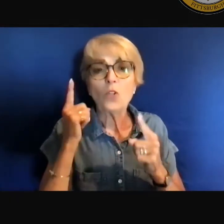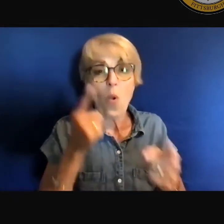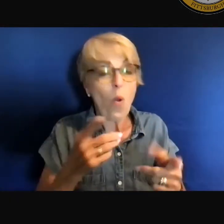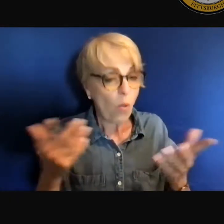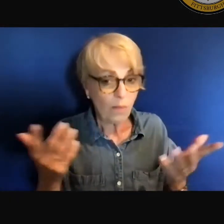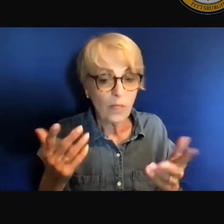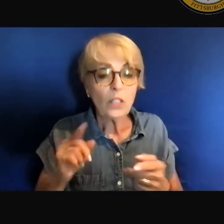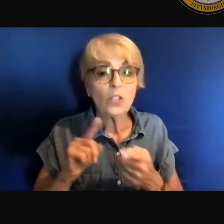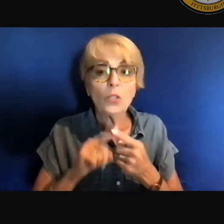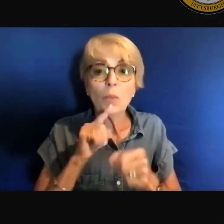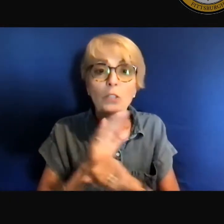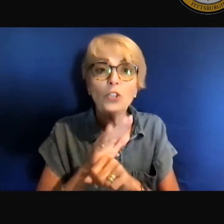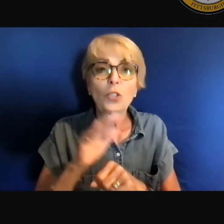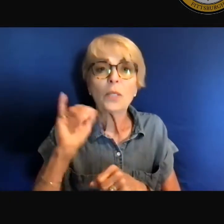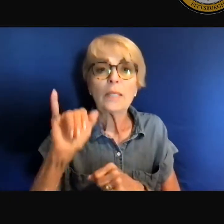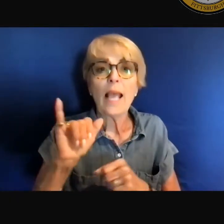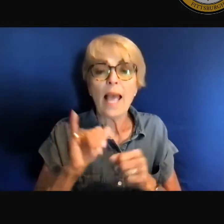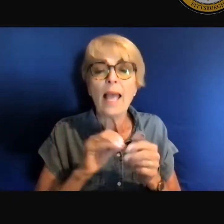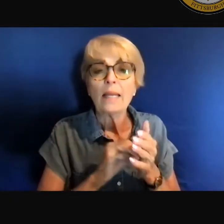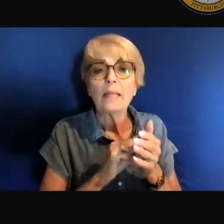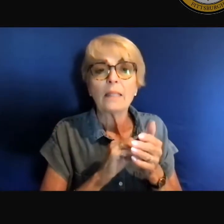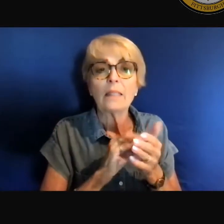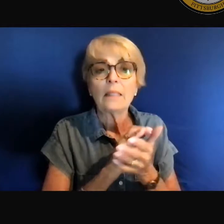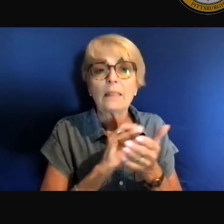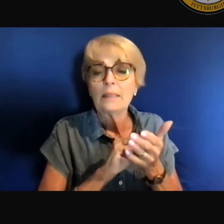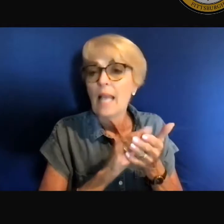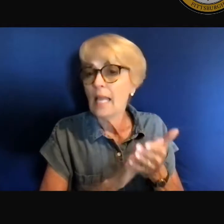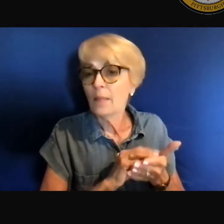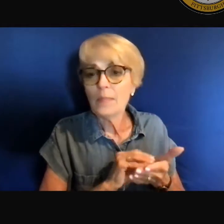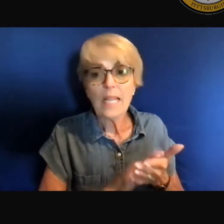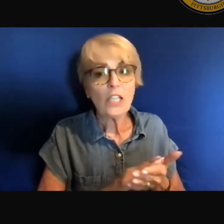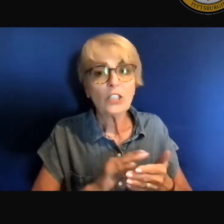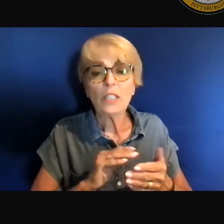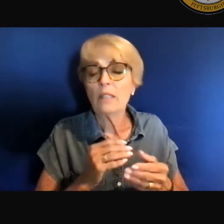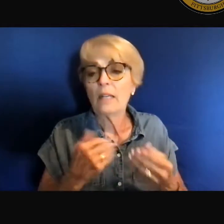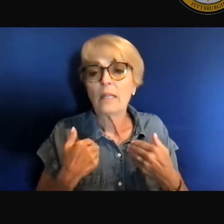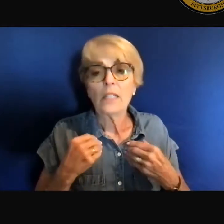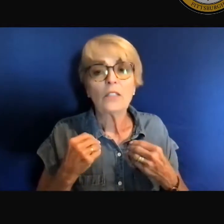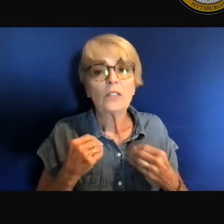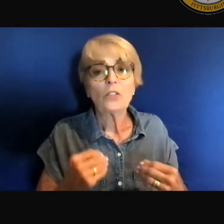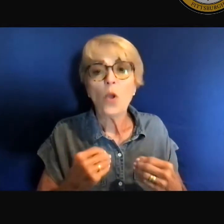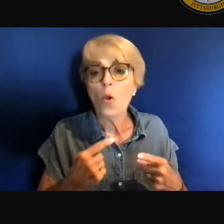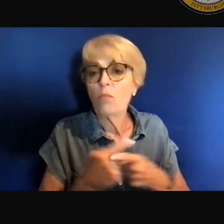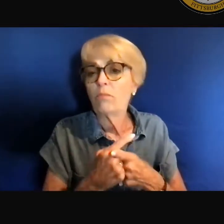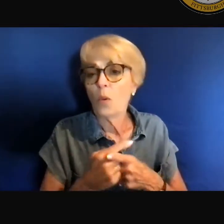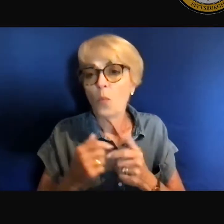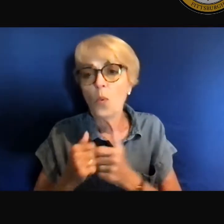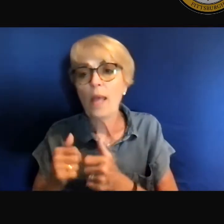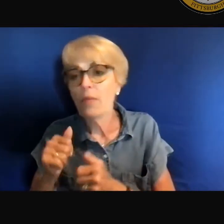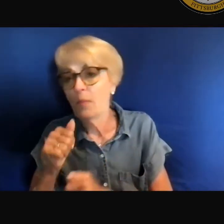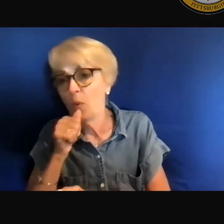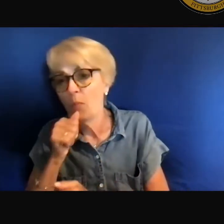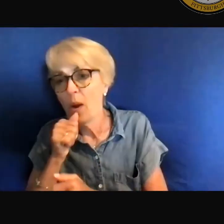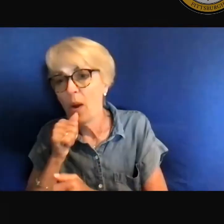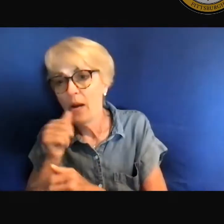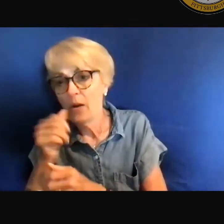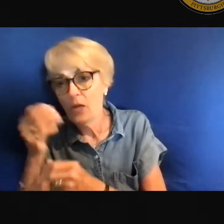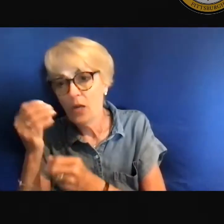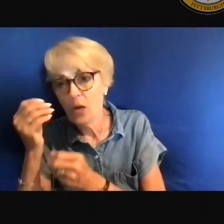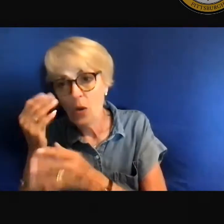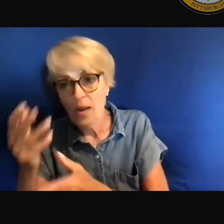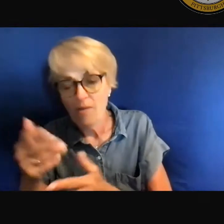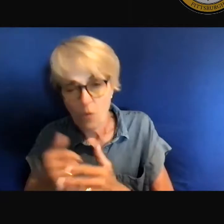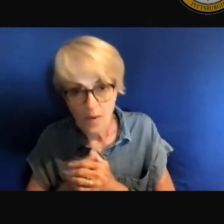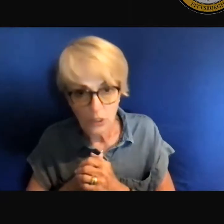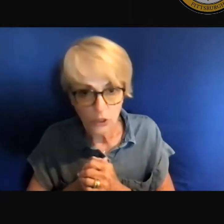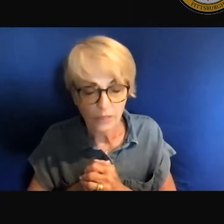to ensure that that documentation does not compromise proprietary information. But if there is a way in which